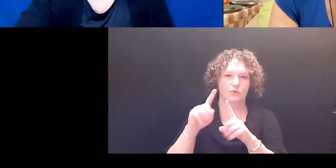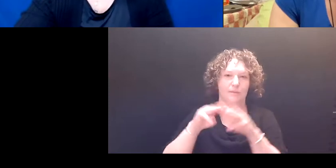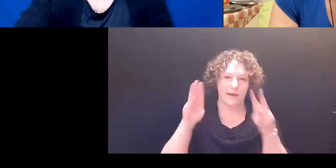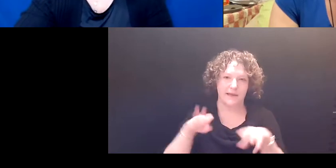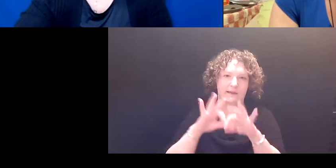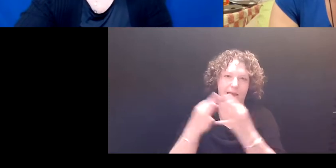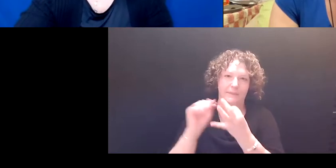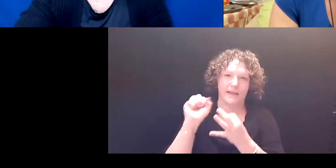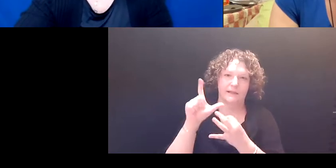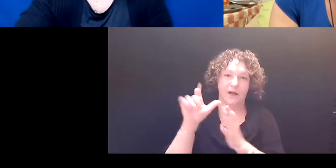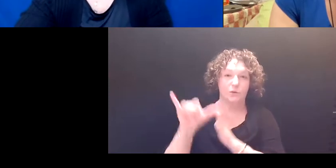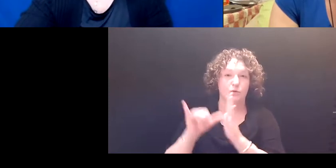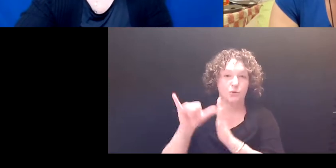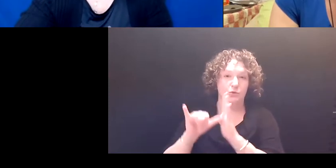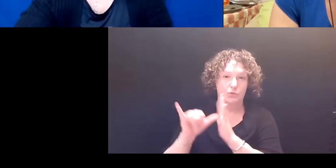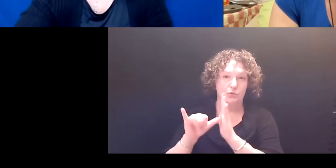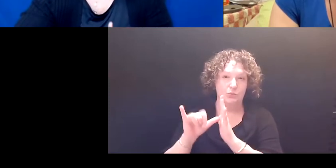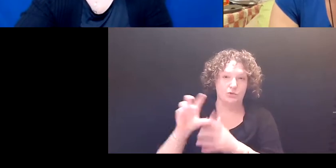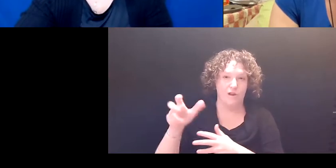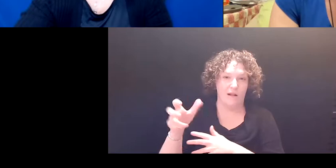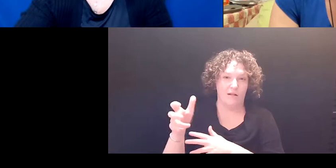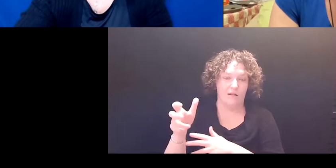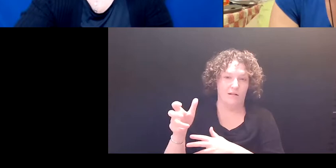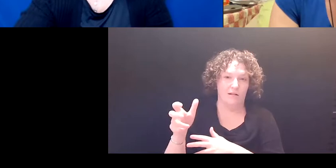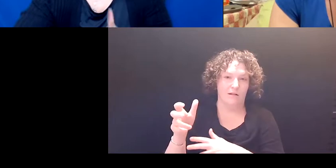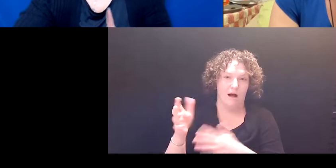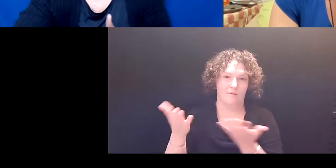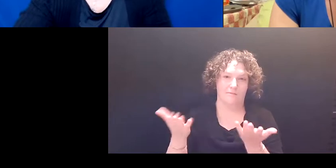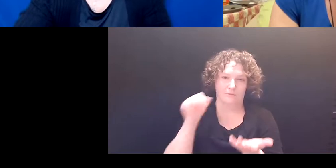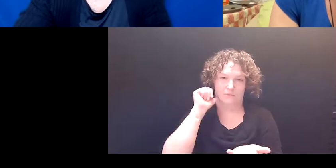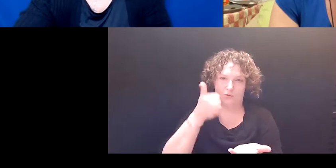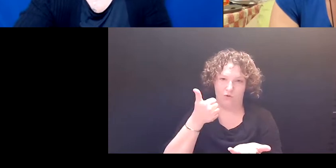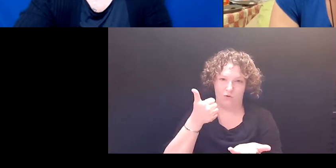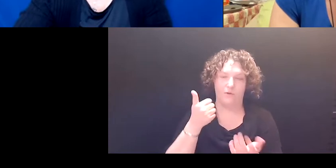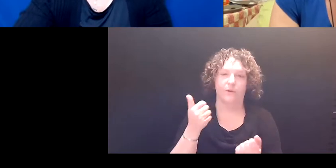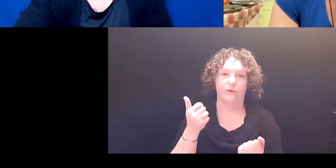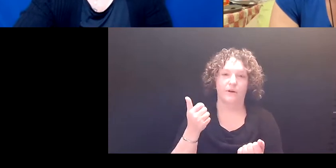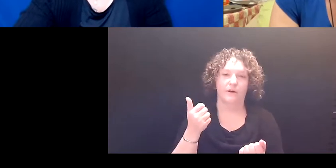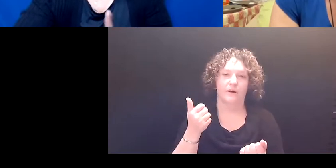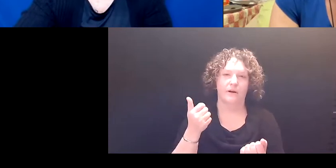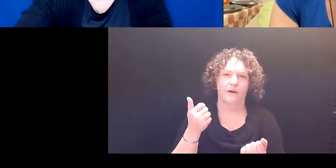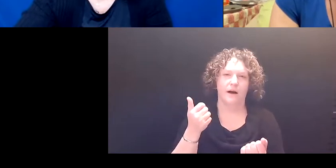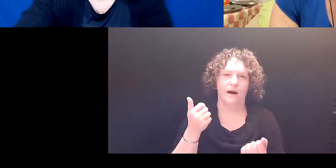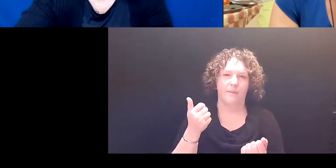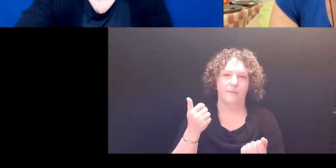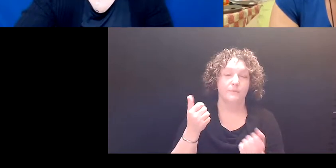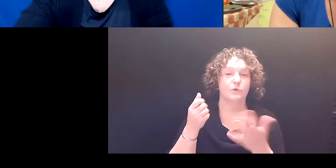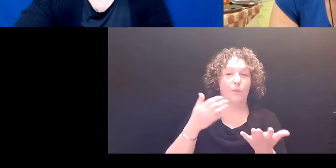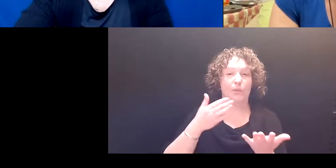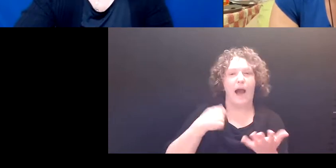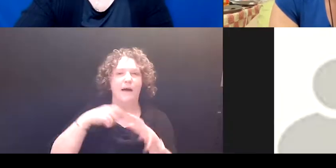plan is to upload it to Montana Family ASL YouTube, the YouTube channel, tomorrow.